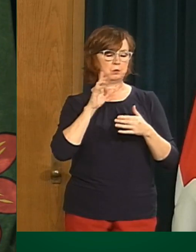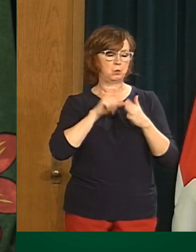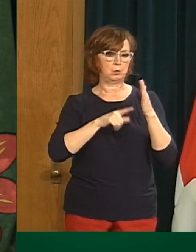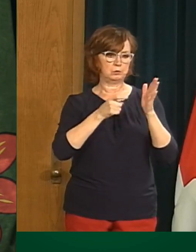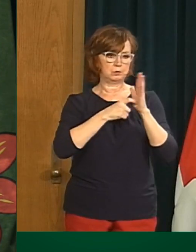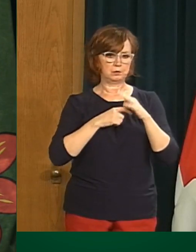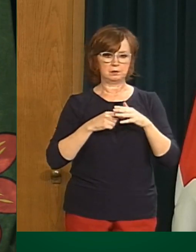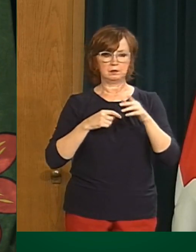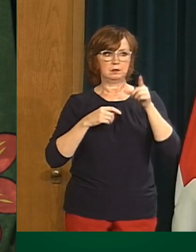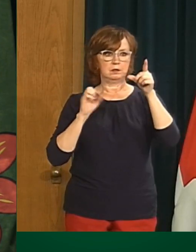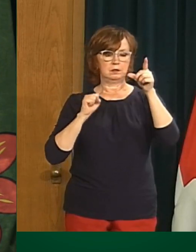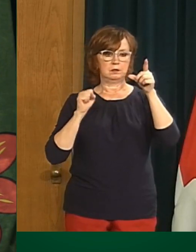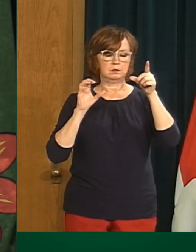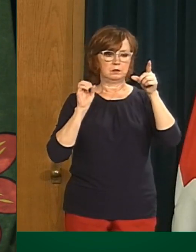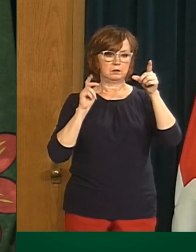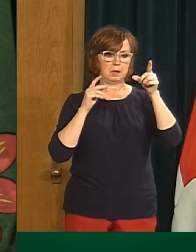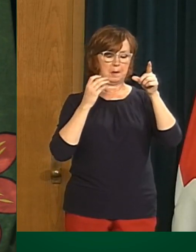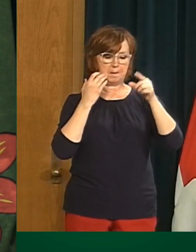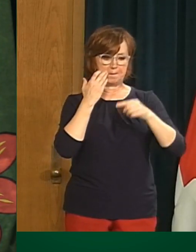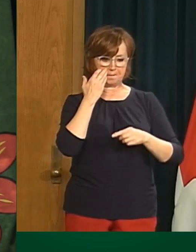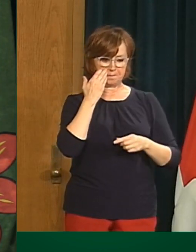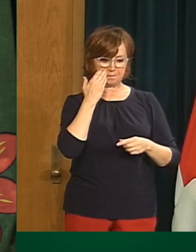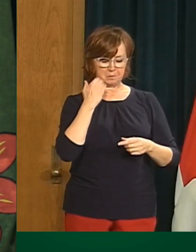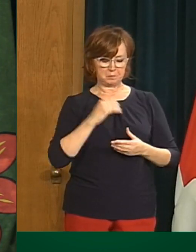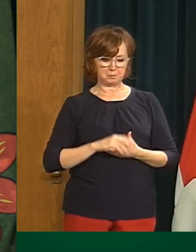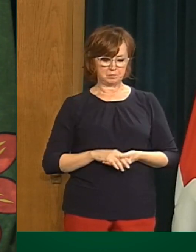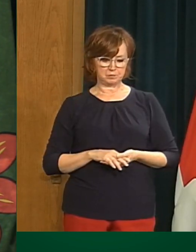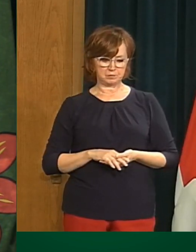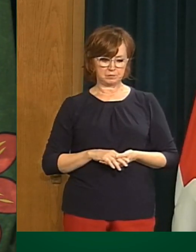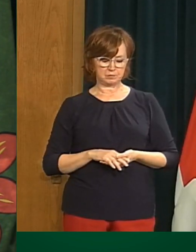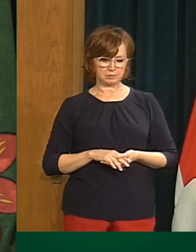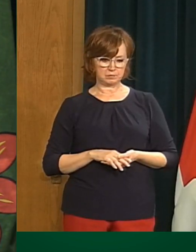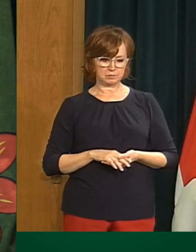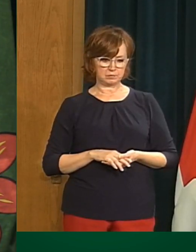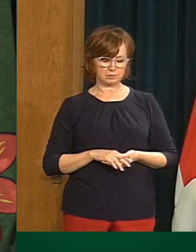Yes, I suppose this one would be more for the health piece.